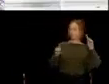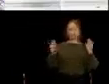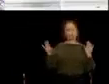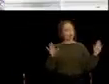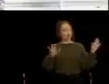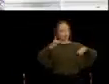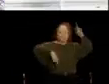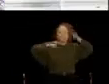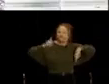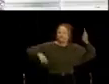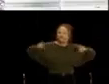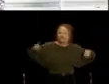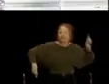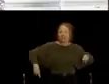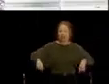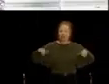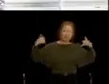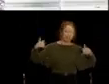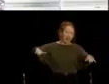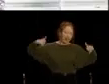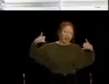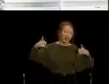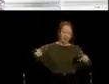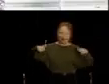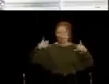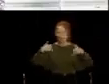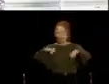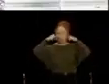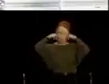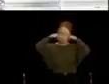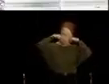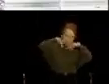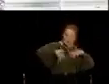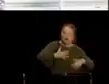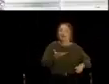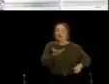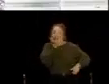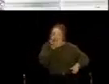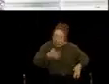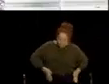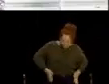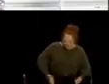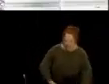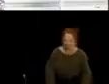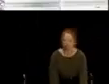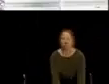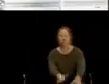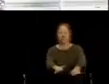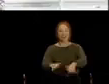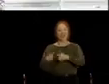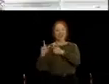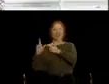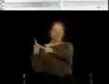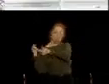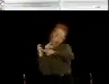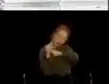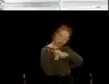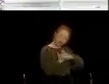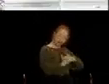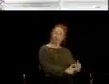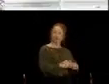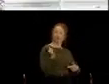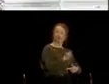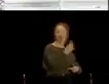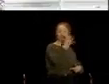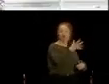were was sweat stains and grass stains, and then we'd run back down to my grandma's house. She'd make us something to eat,